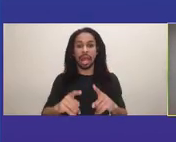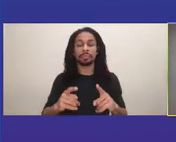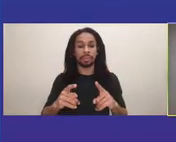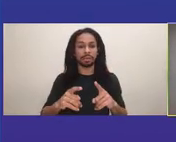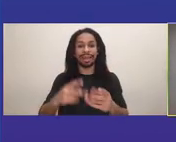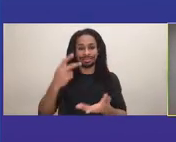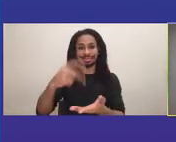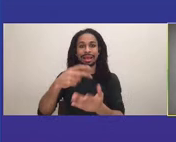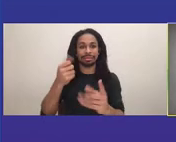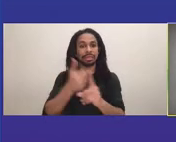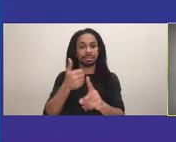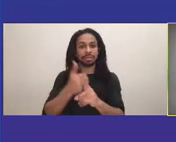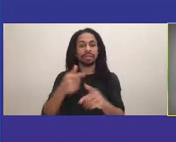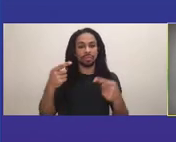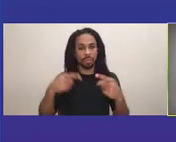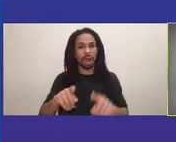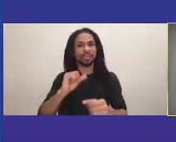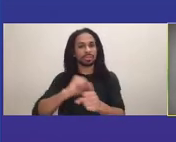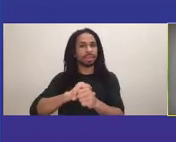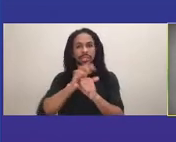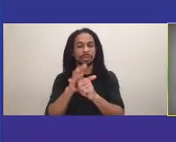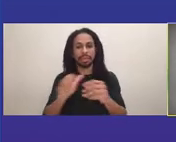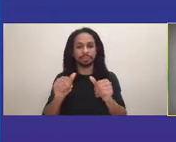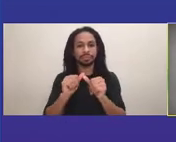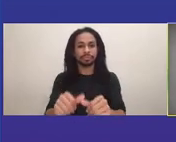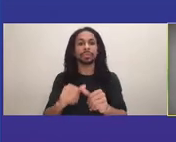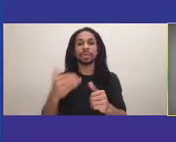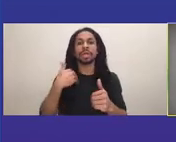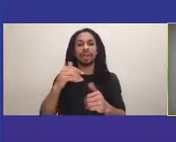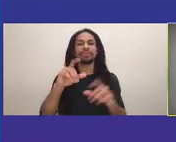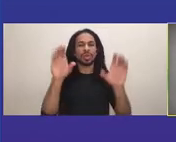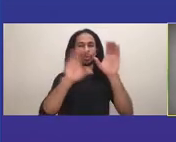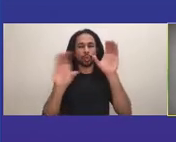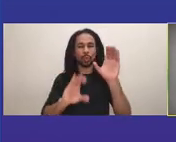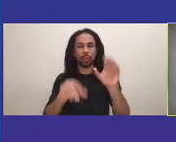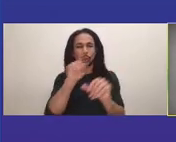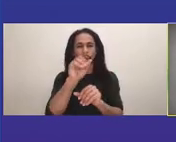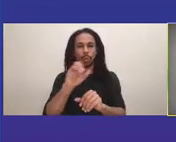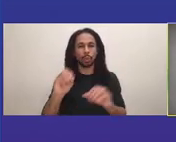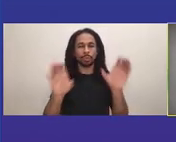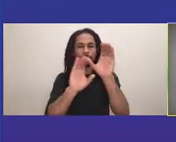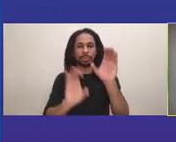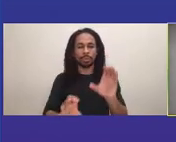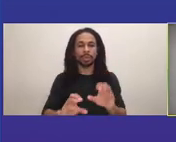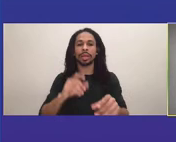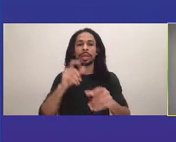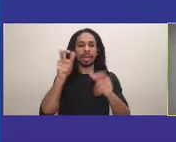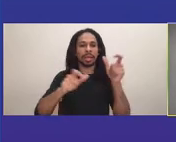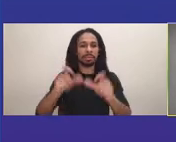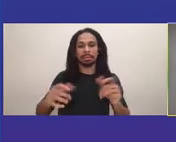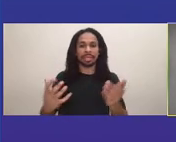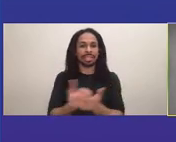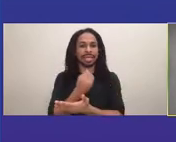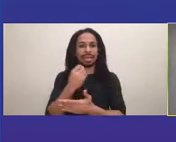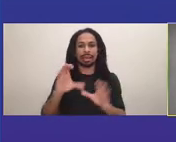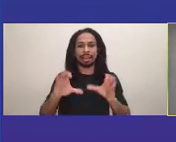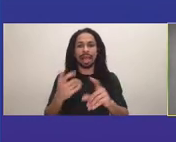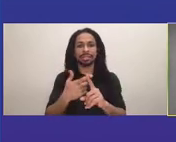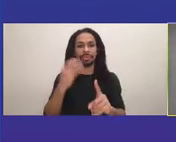some pictures of what are Zoom squares of folks taking Zoom class from their home